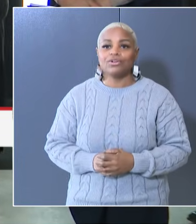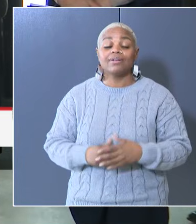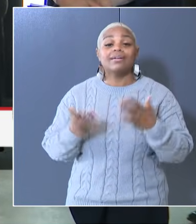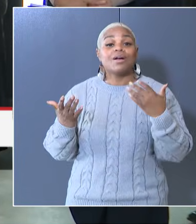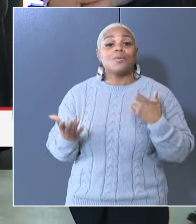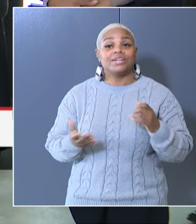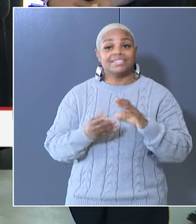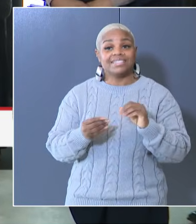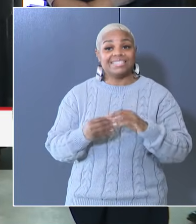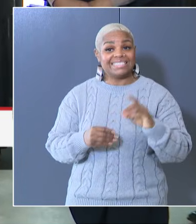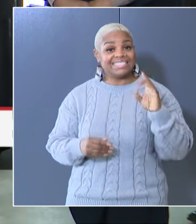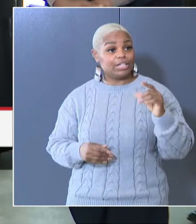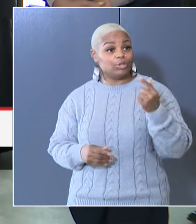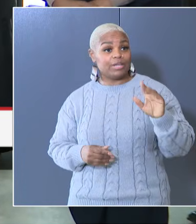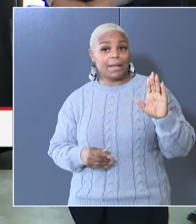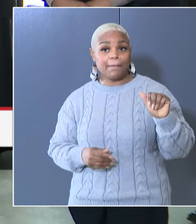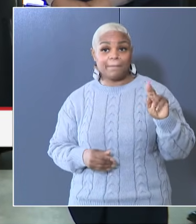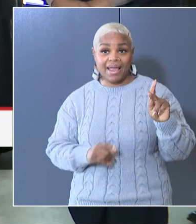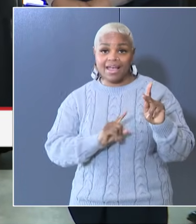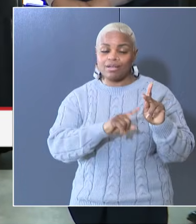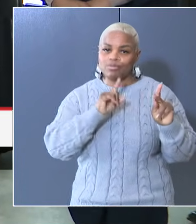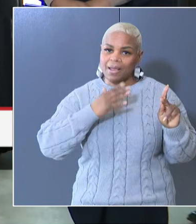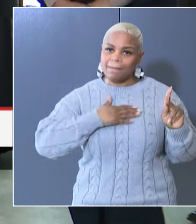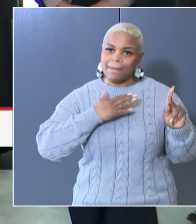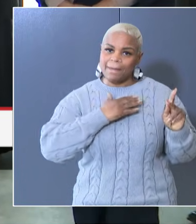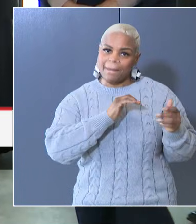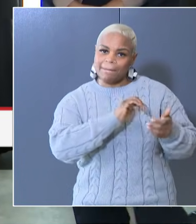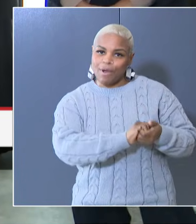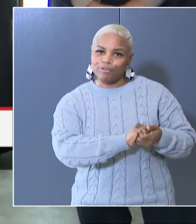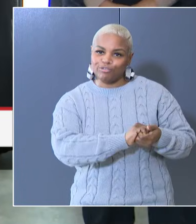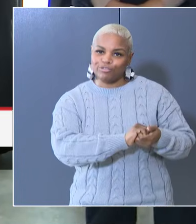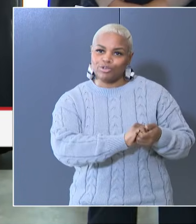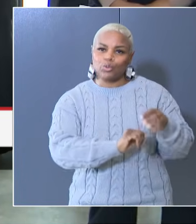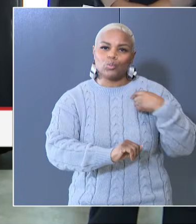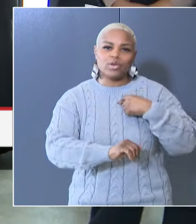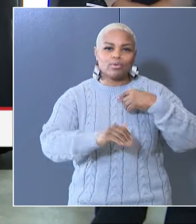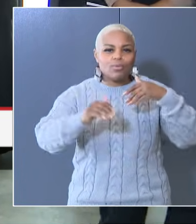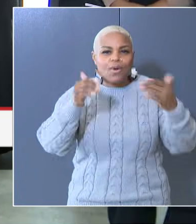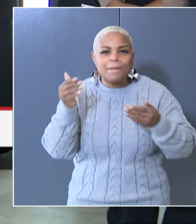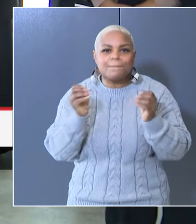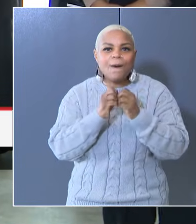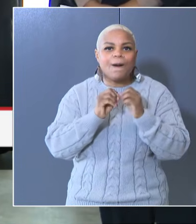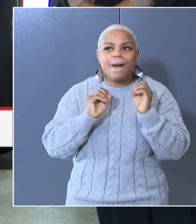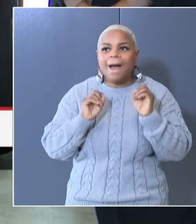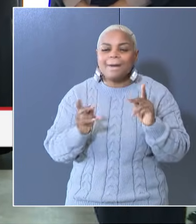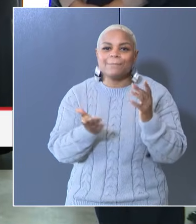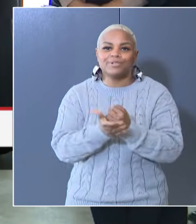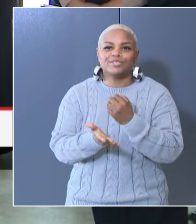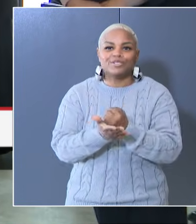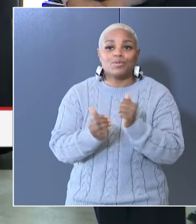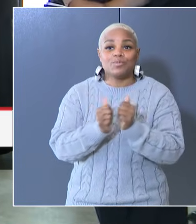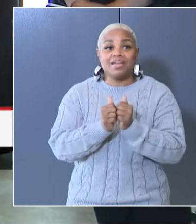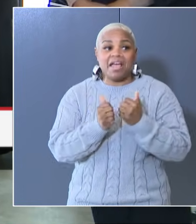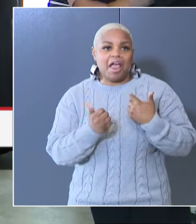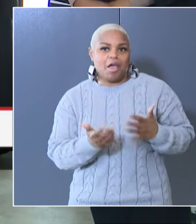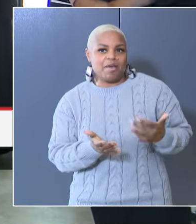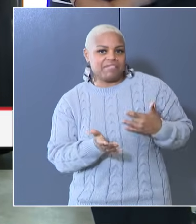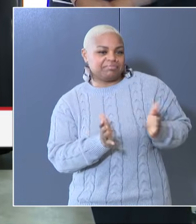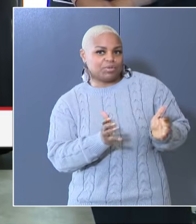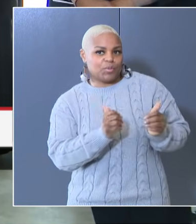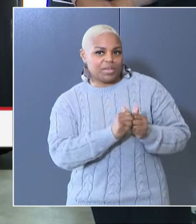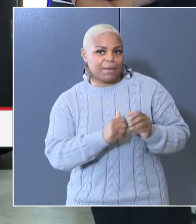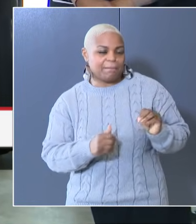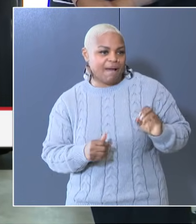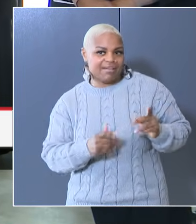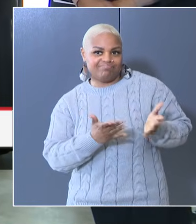is really happy to be a partner. We welcome more opportunities to continue to grow and scale. We've already had a little chit chat with Mark, and you all stay warm